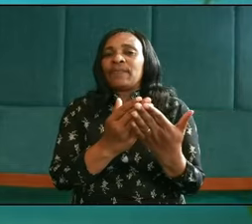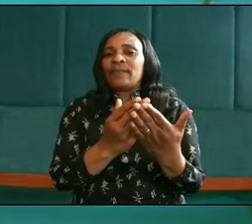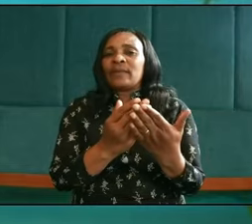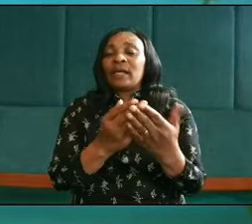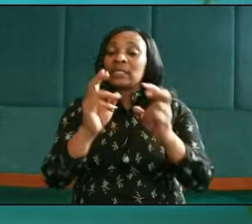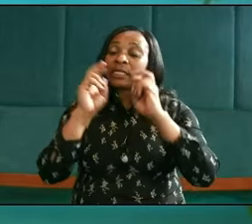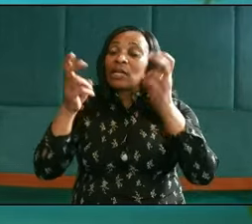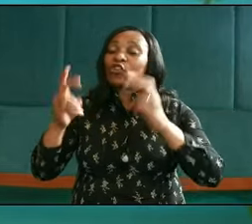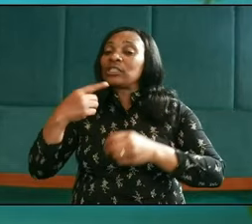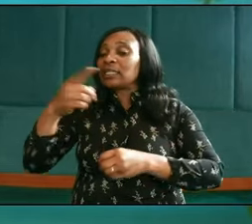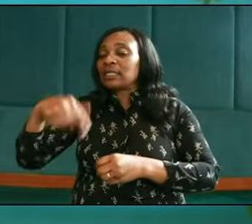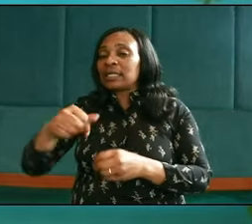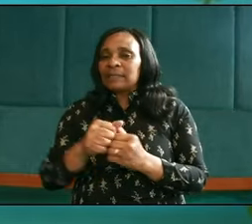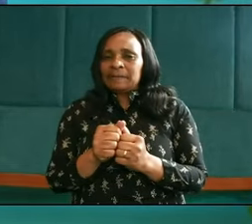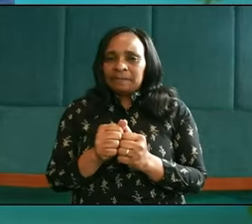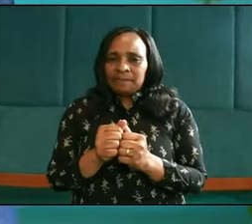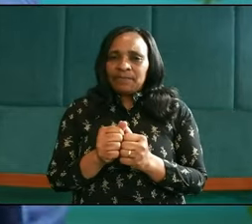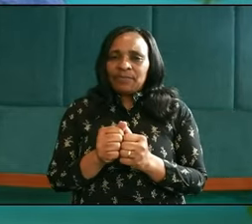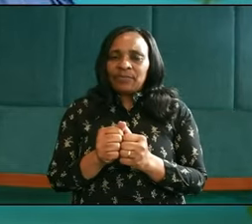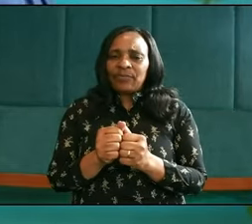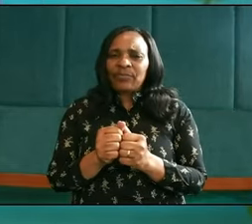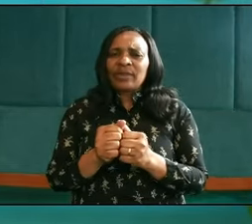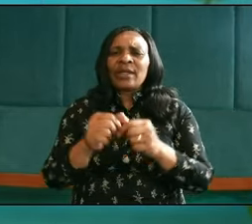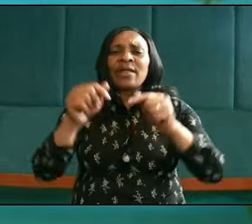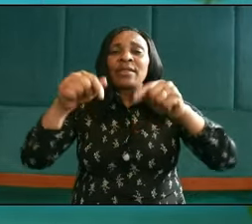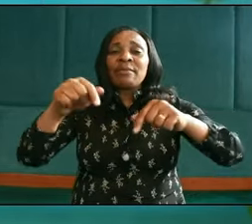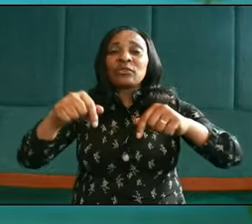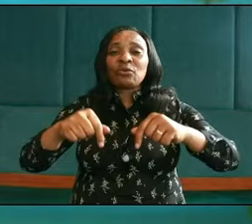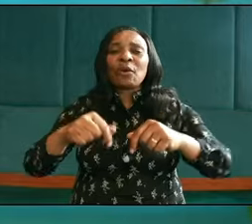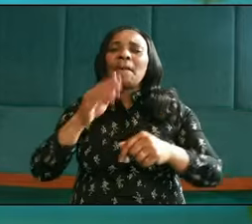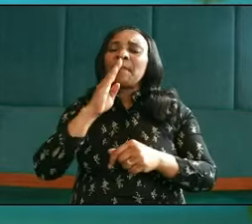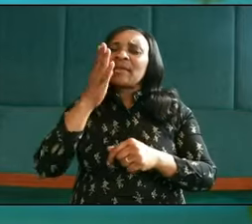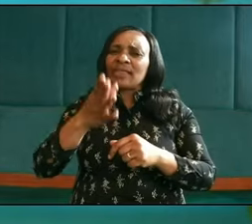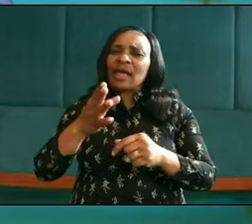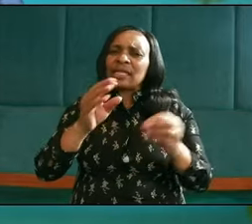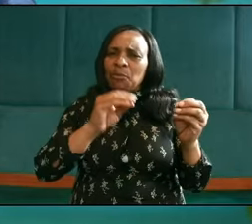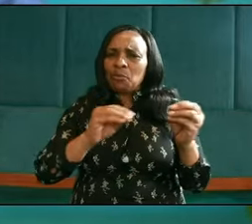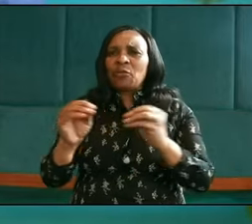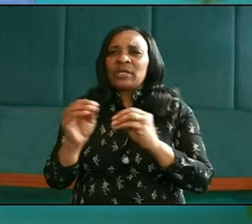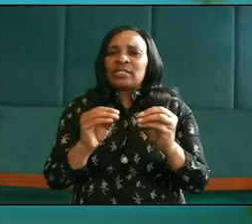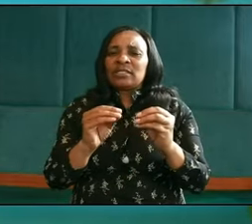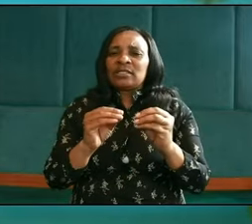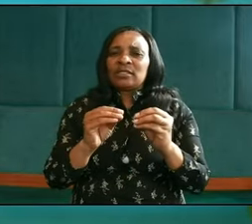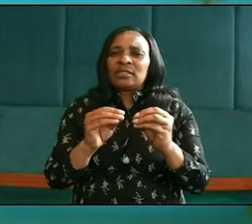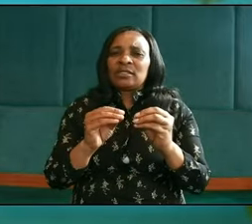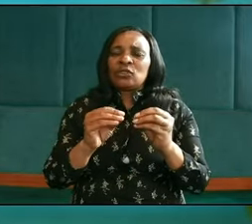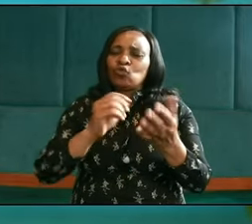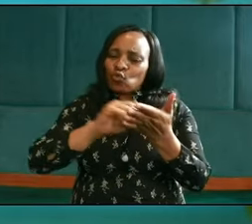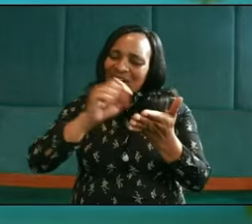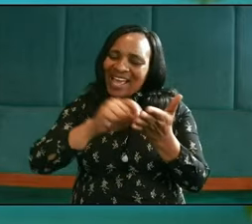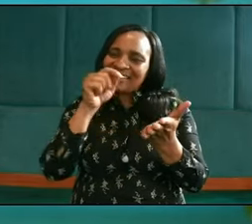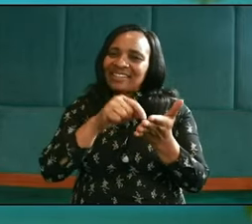the title is telling us, there must have been something that moved him to write this